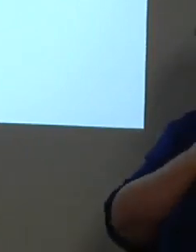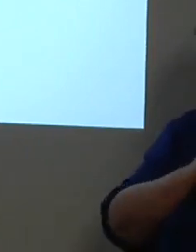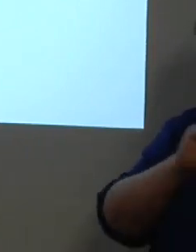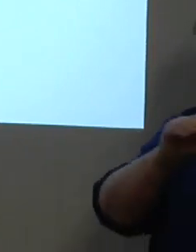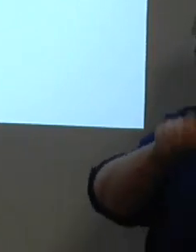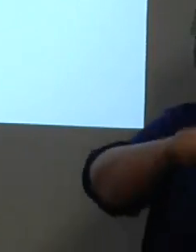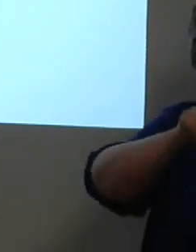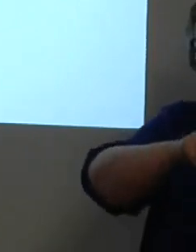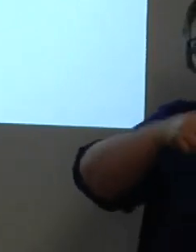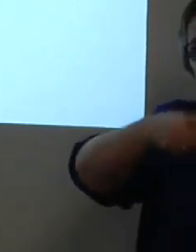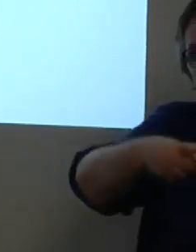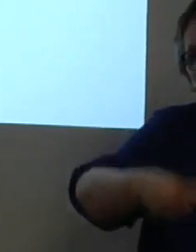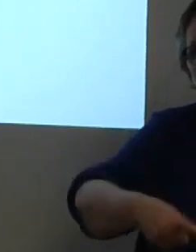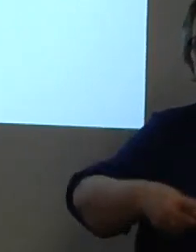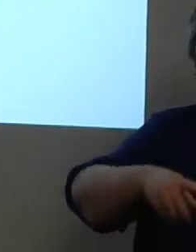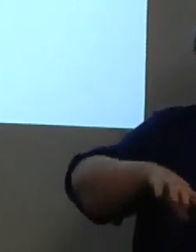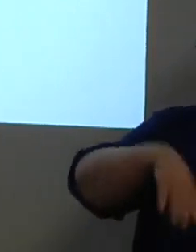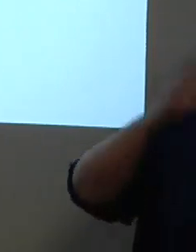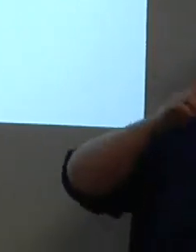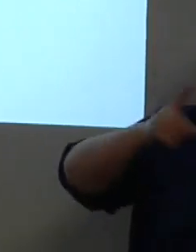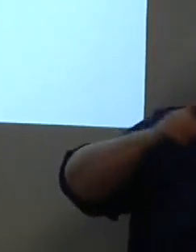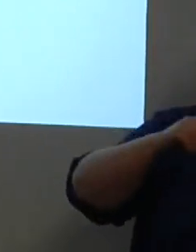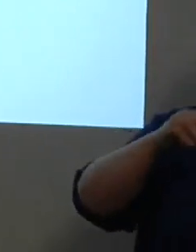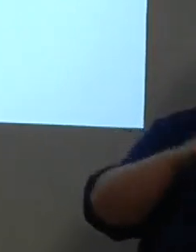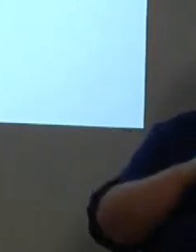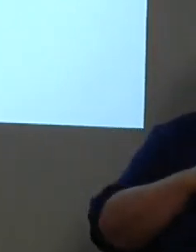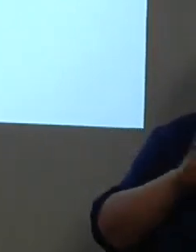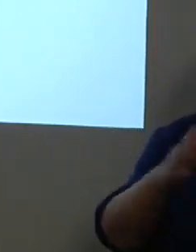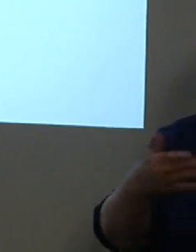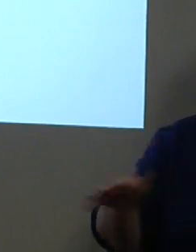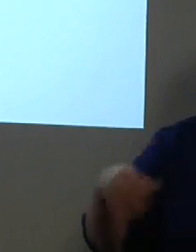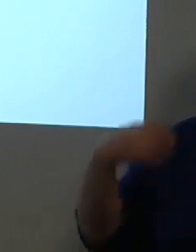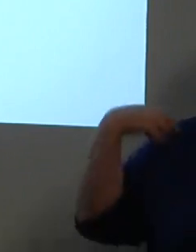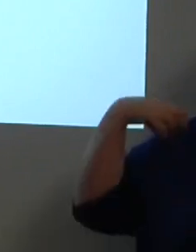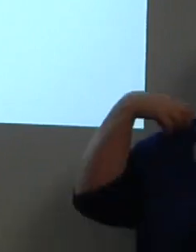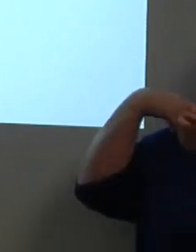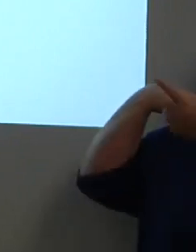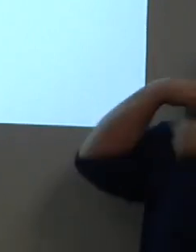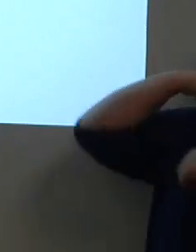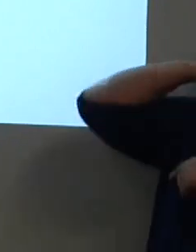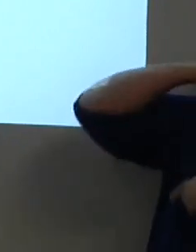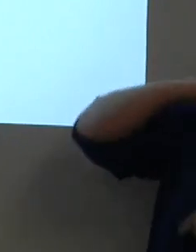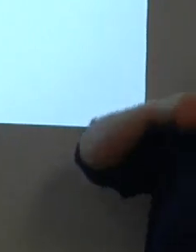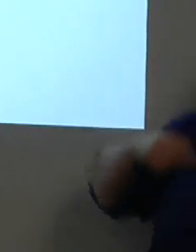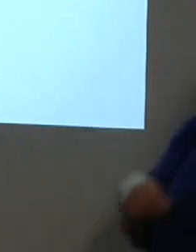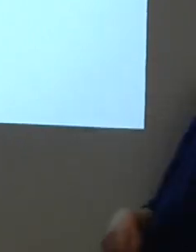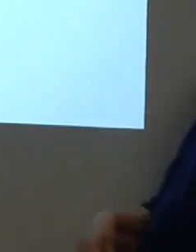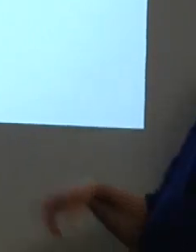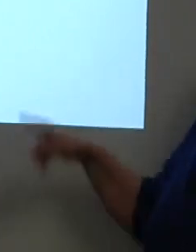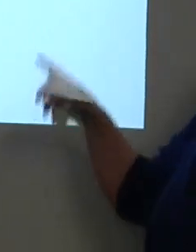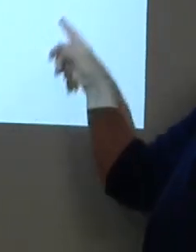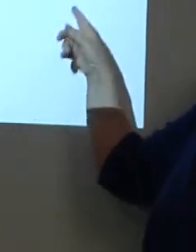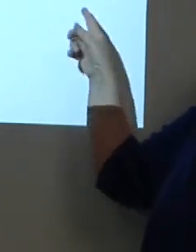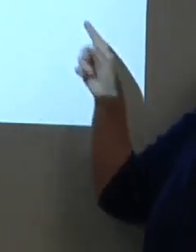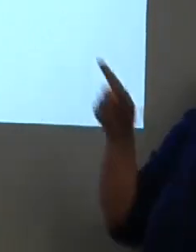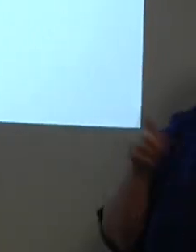explore particular conversations in my class. Yep. What's the citation for